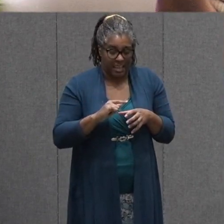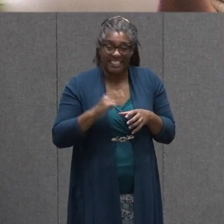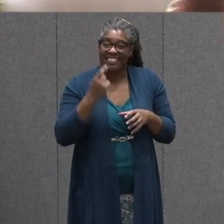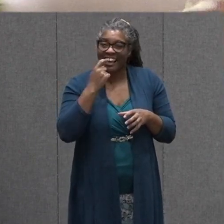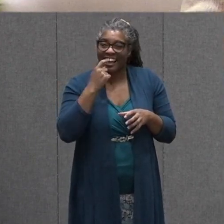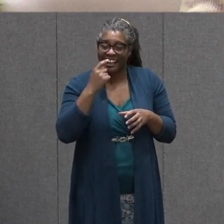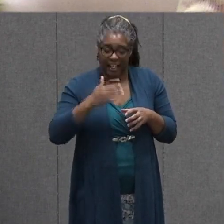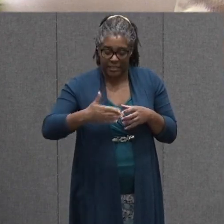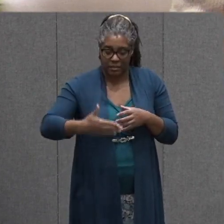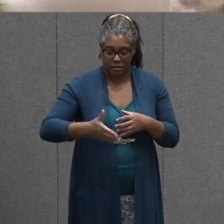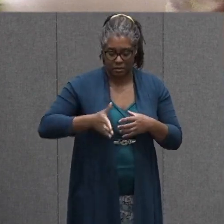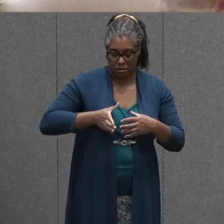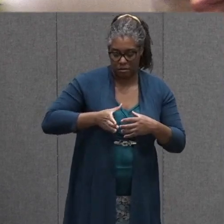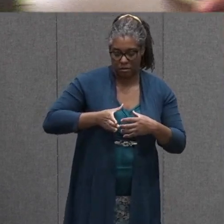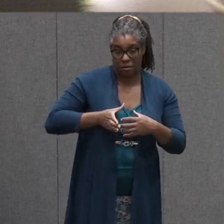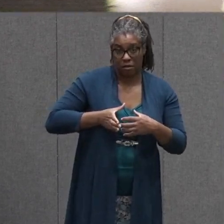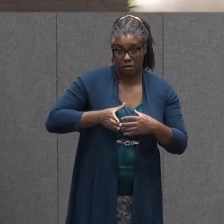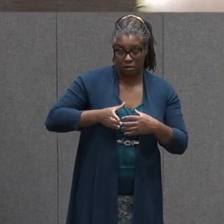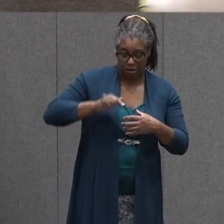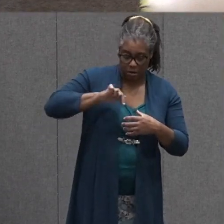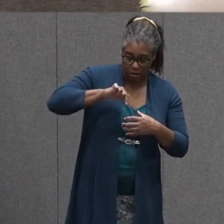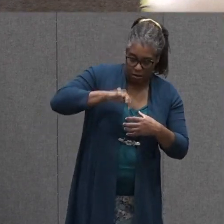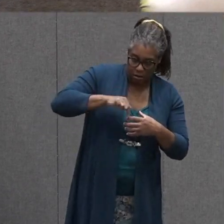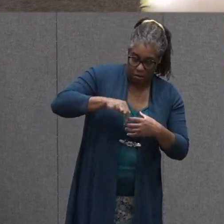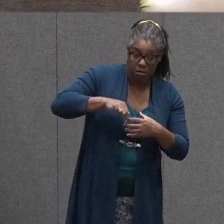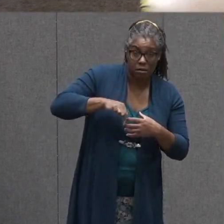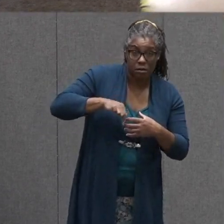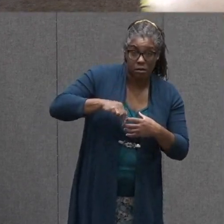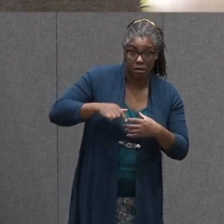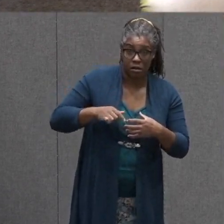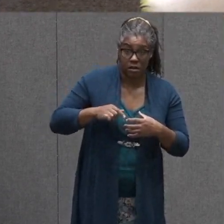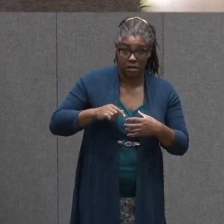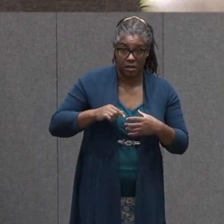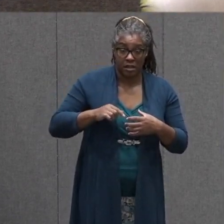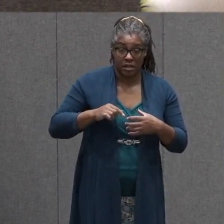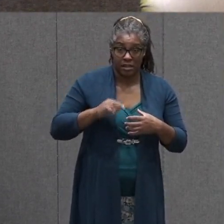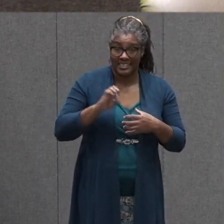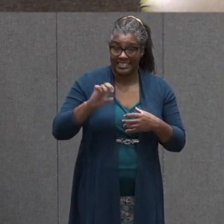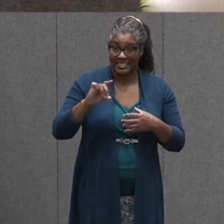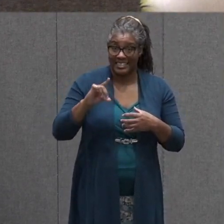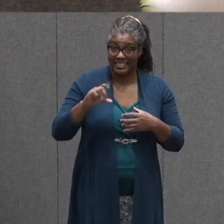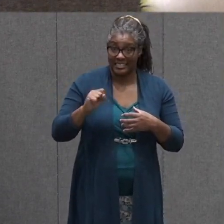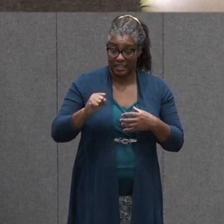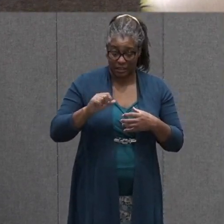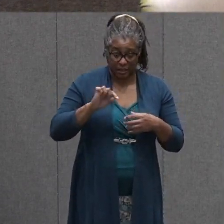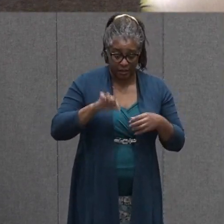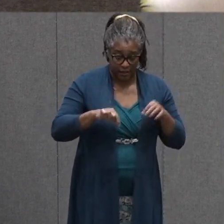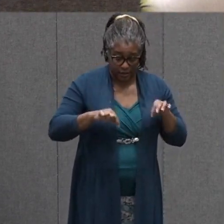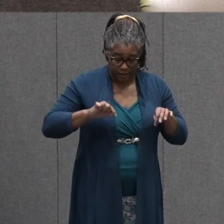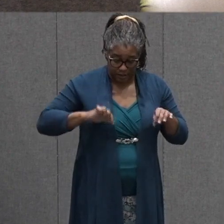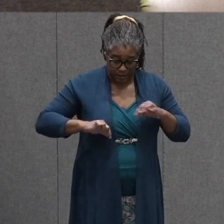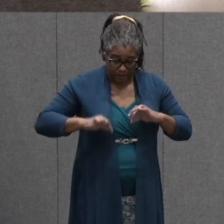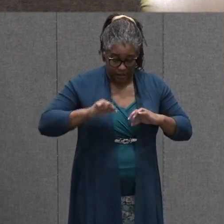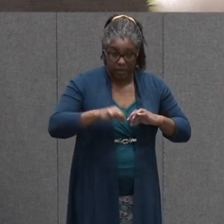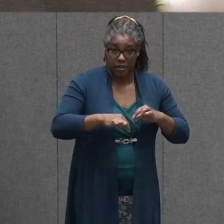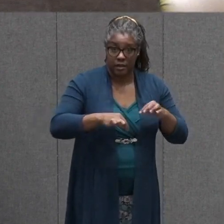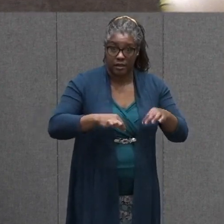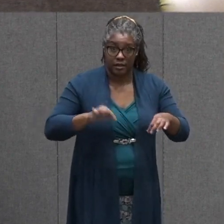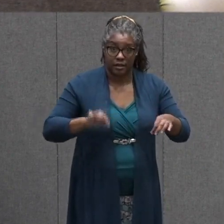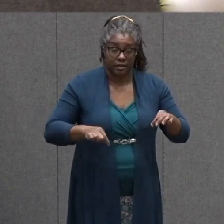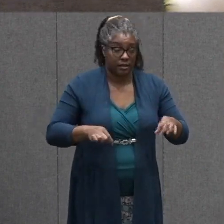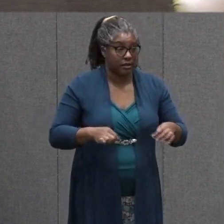Another seed lands on a tall and icy mountain. The ice never melts, and the seed cannot grow.